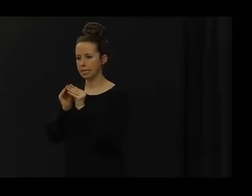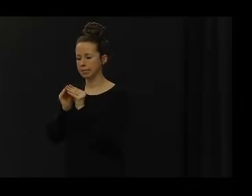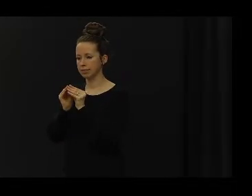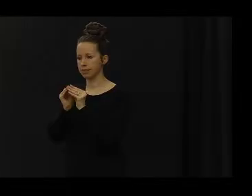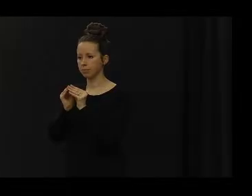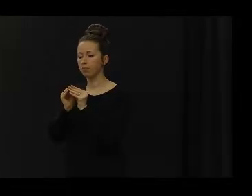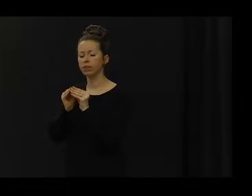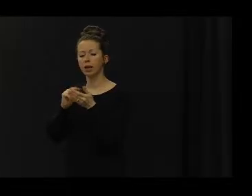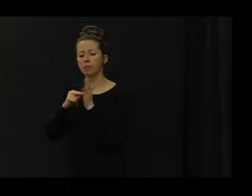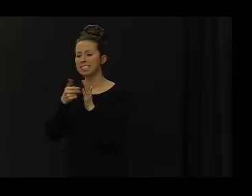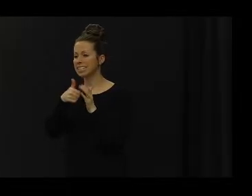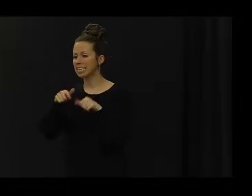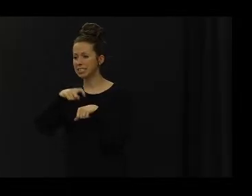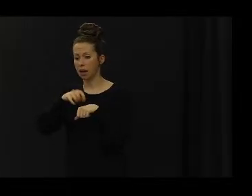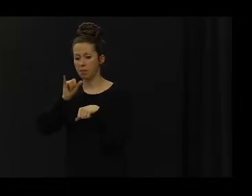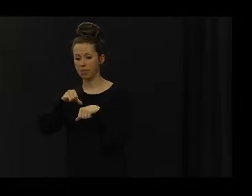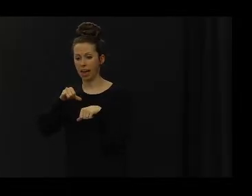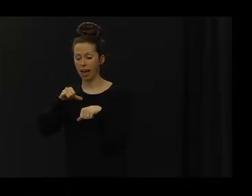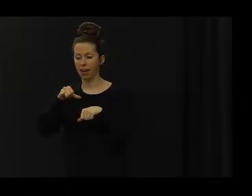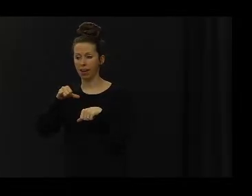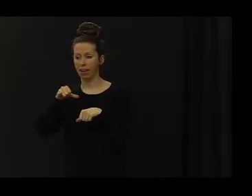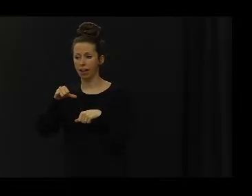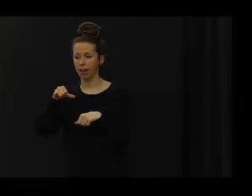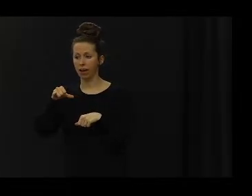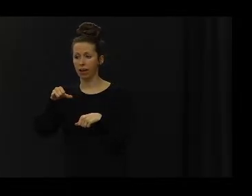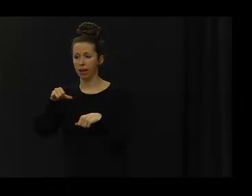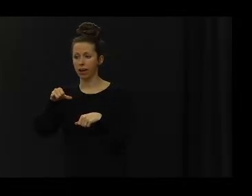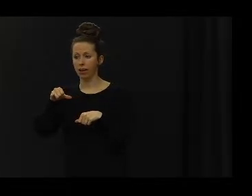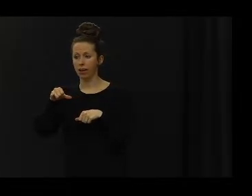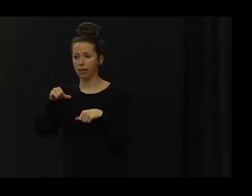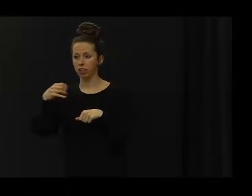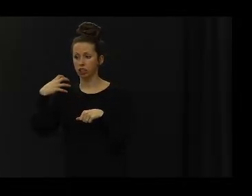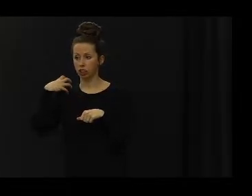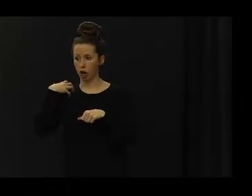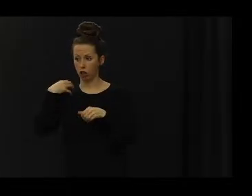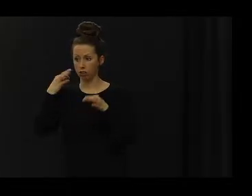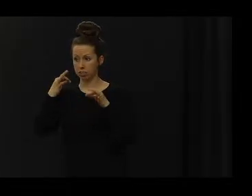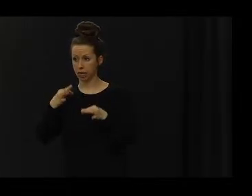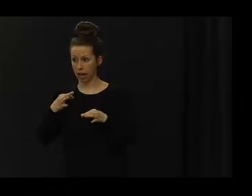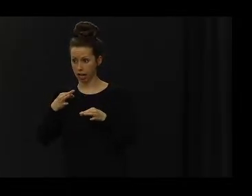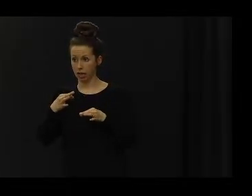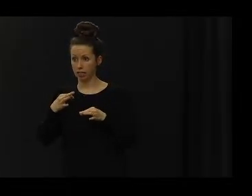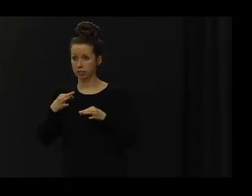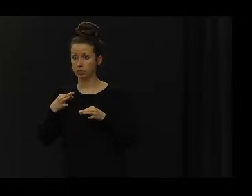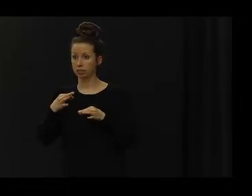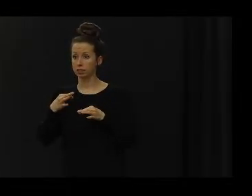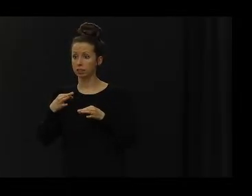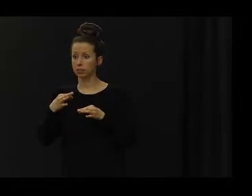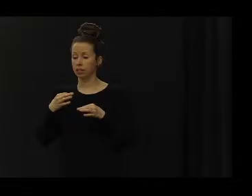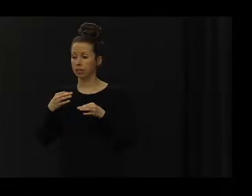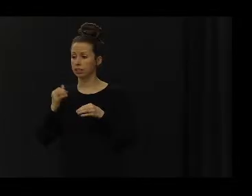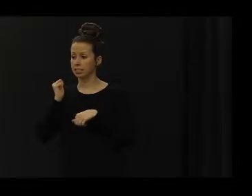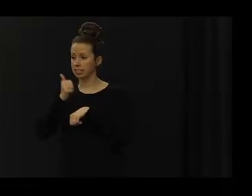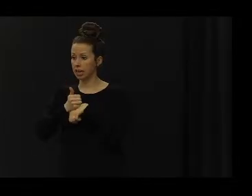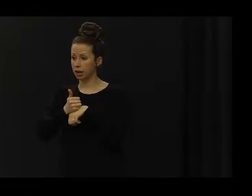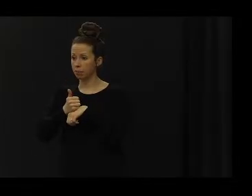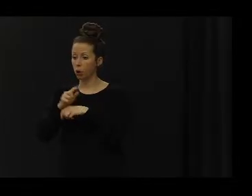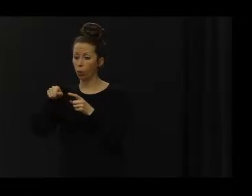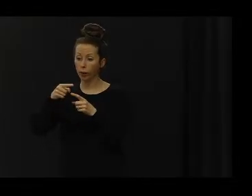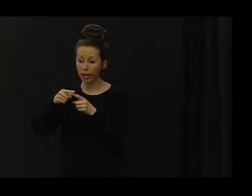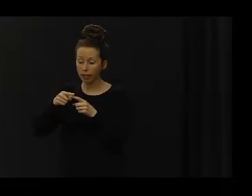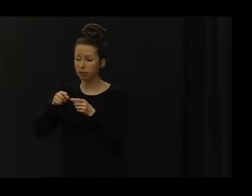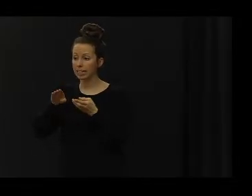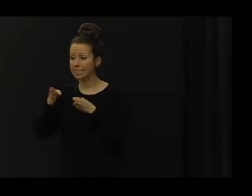so anytime that a chair decision is made to have a win or a deadline, who's going to serve on it, anything like